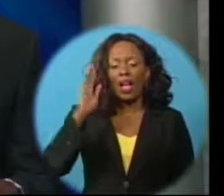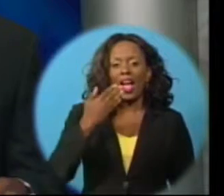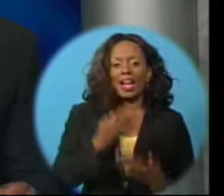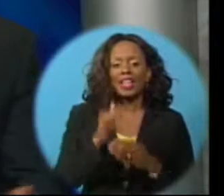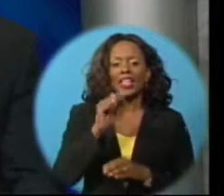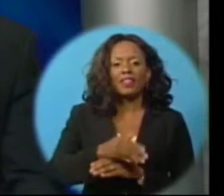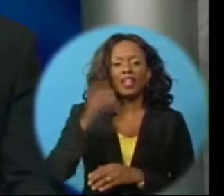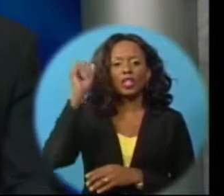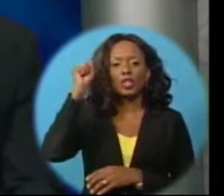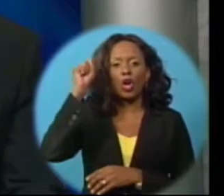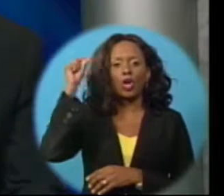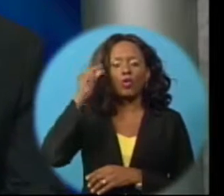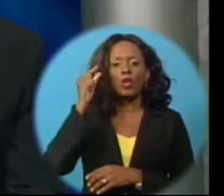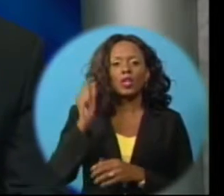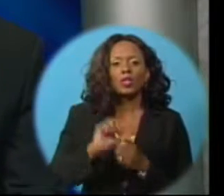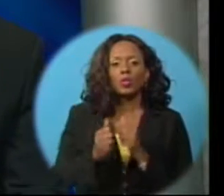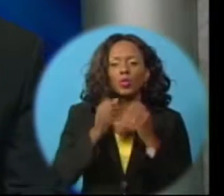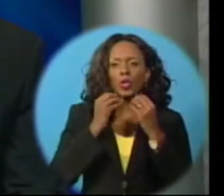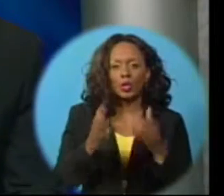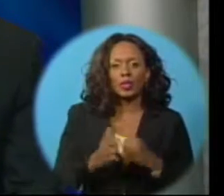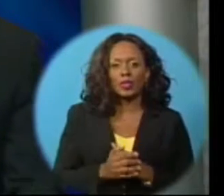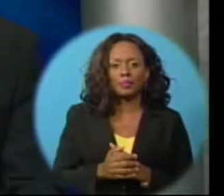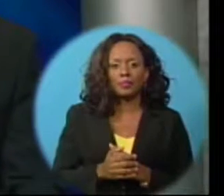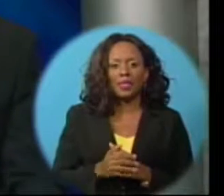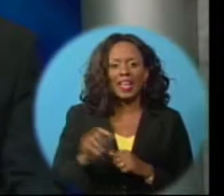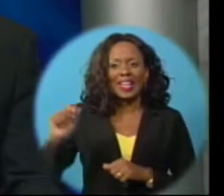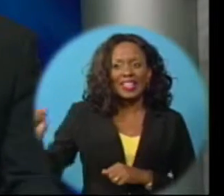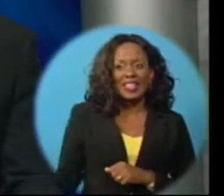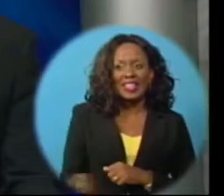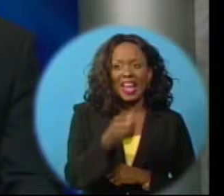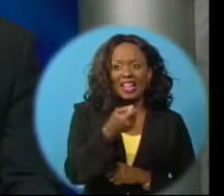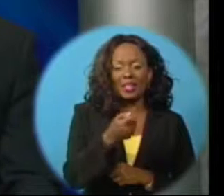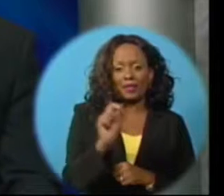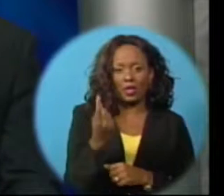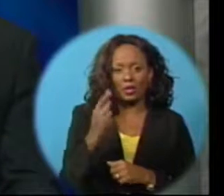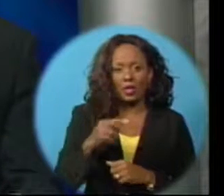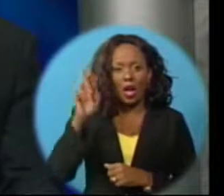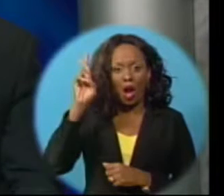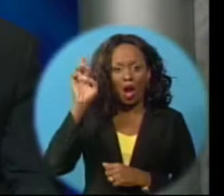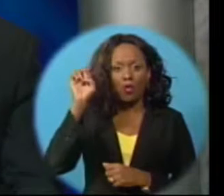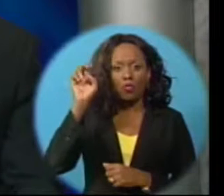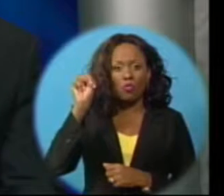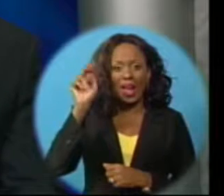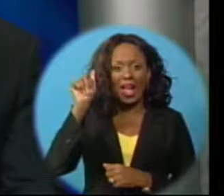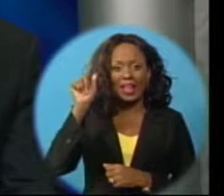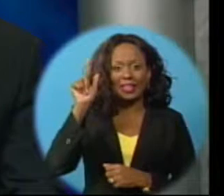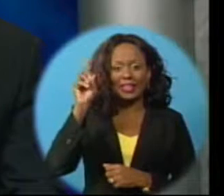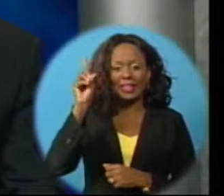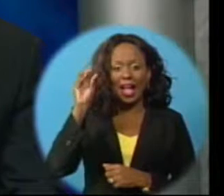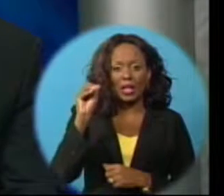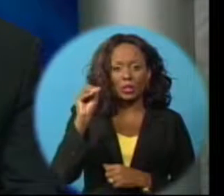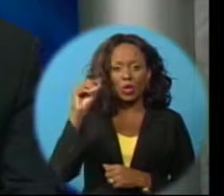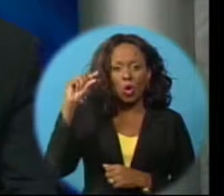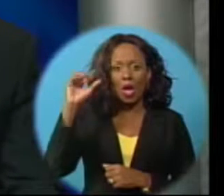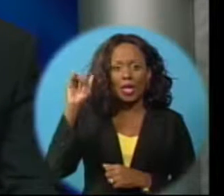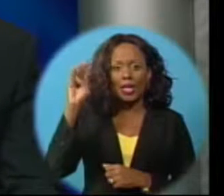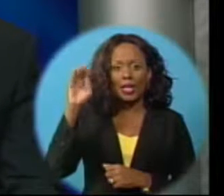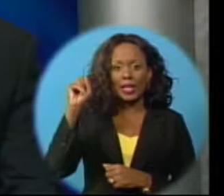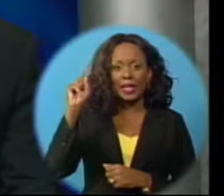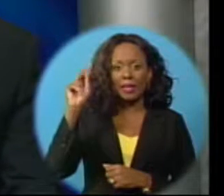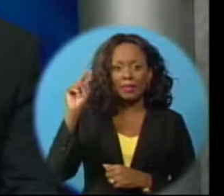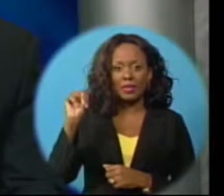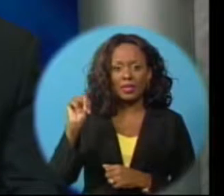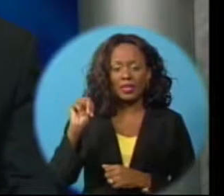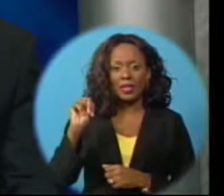Hello, good evening. I'm Sean Green with the Lime Sports World. Begin with some tennis. Ronaldo Gibson has set up a clash with number 2 seed Shannon